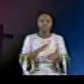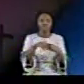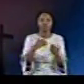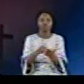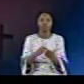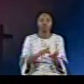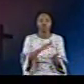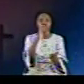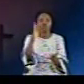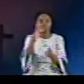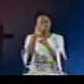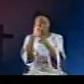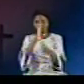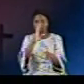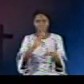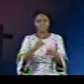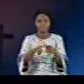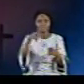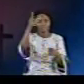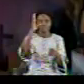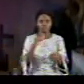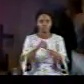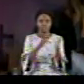in Jesus' precious name.